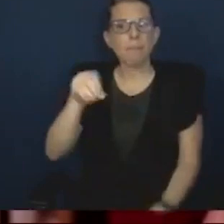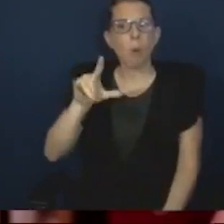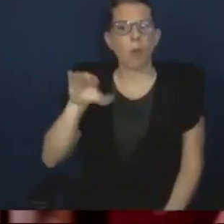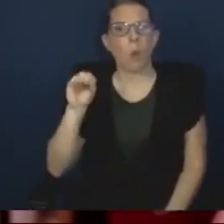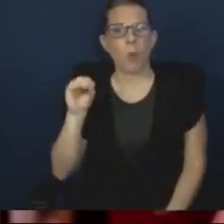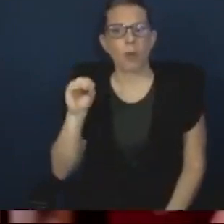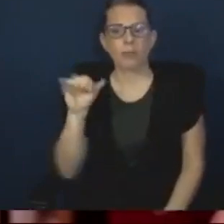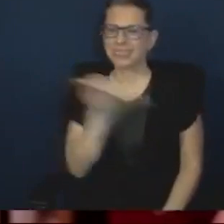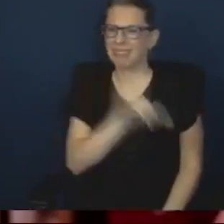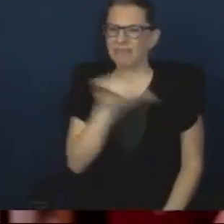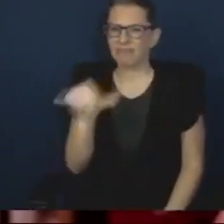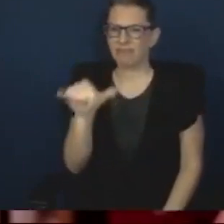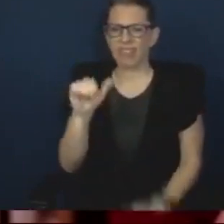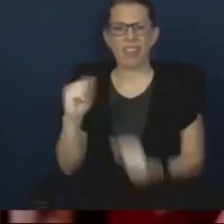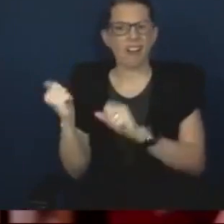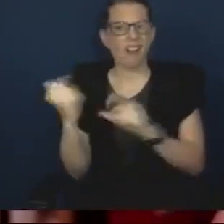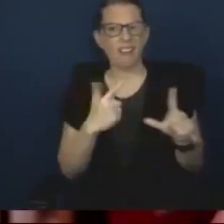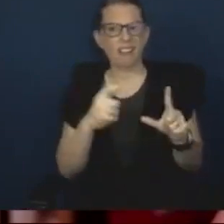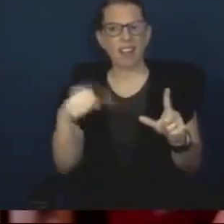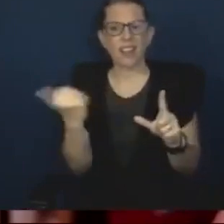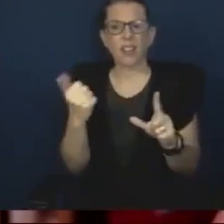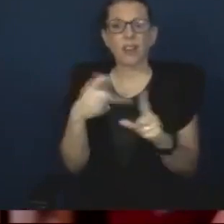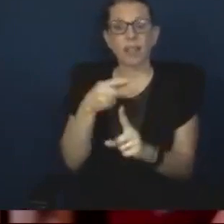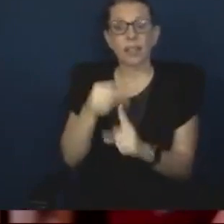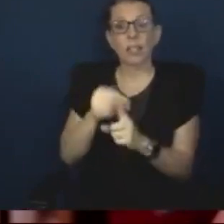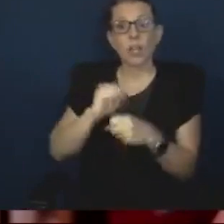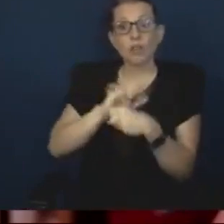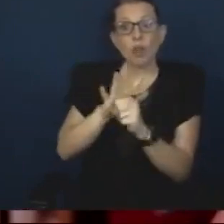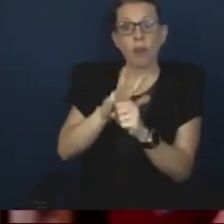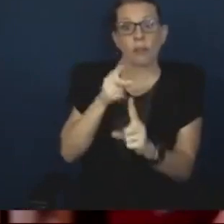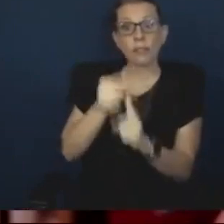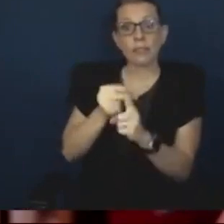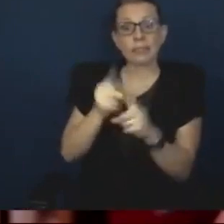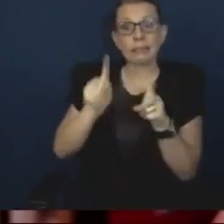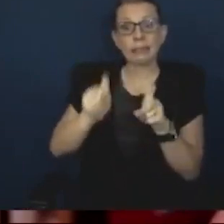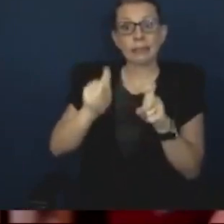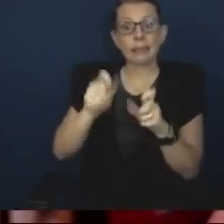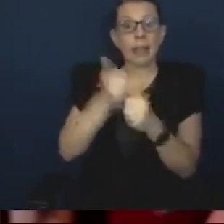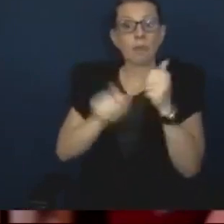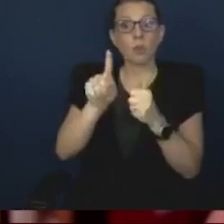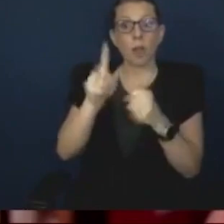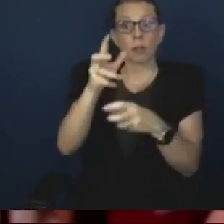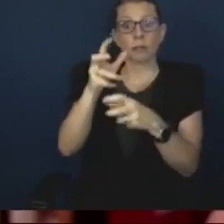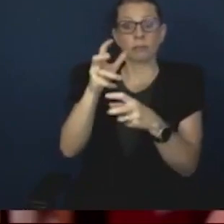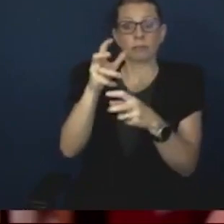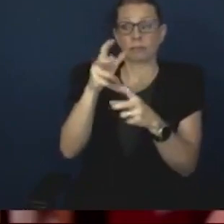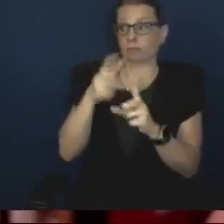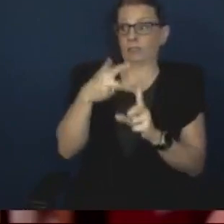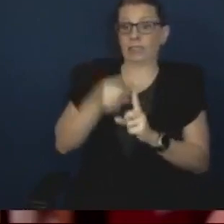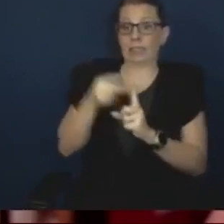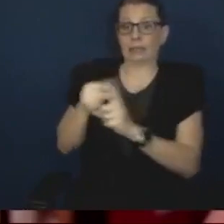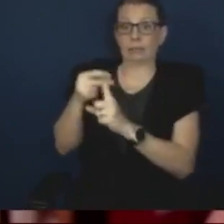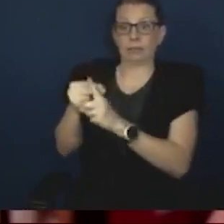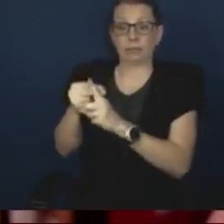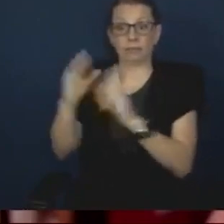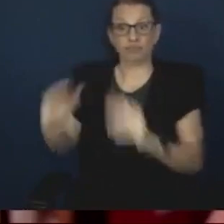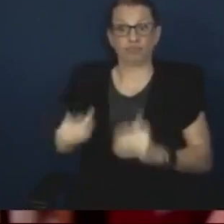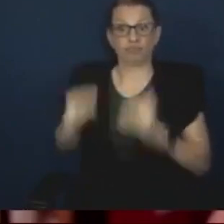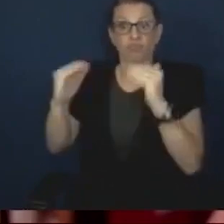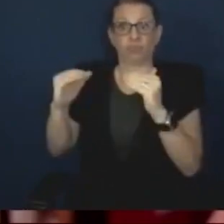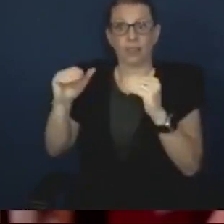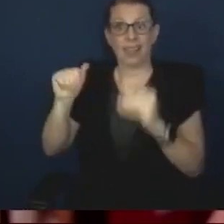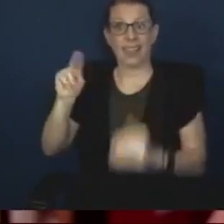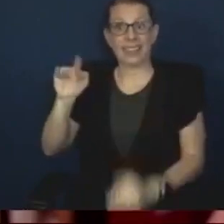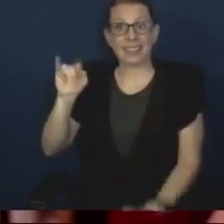is that? Shortly after the COVID vaccines were tested, everyone who got the vaccines had high antibody levels. So indeed, that